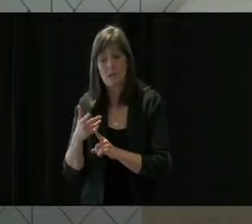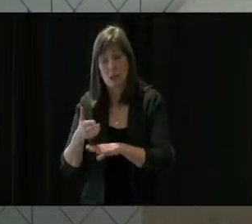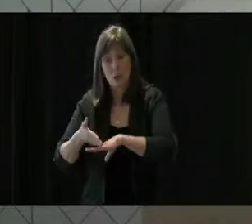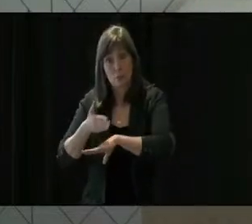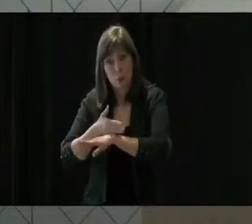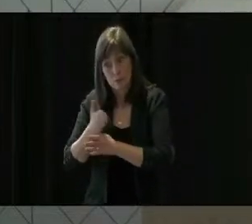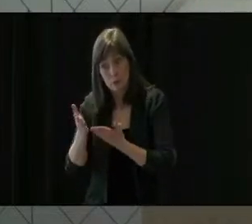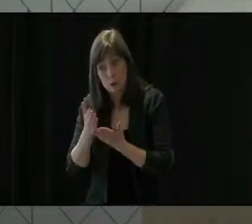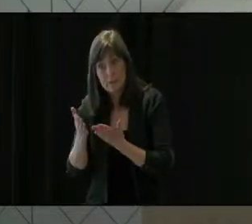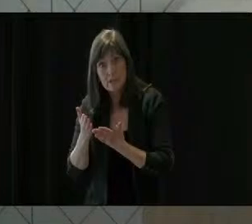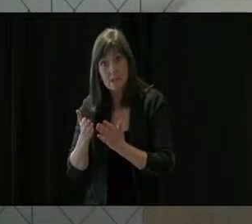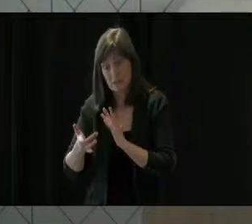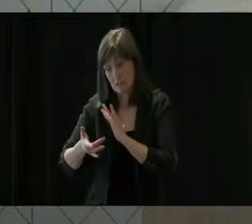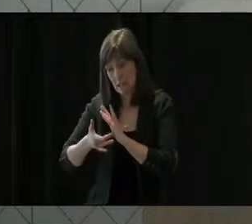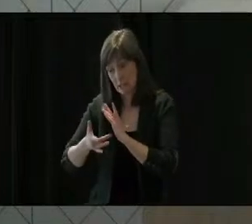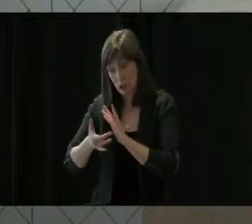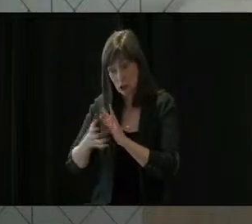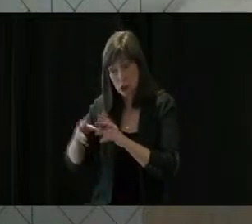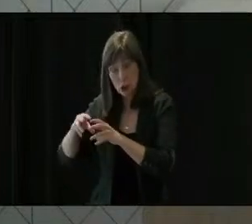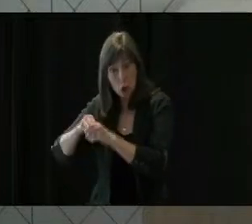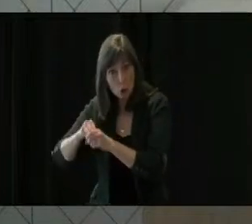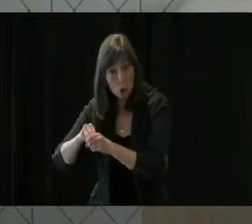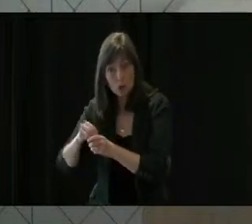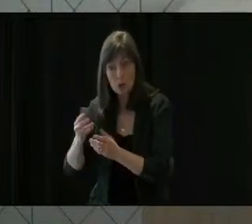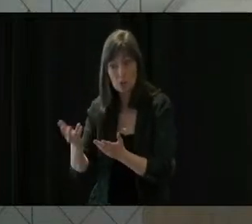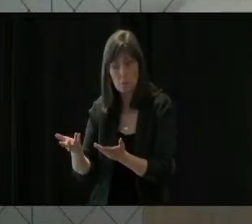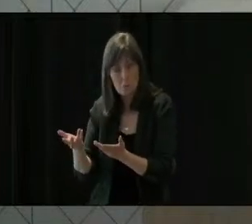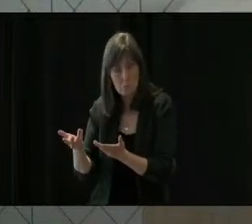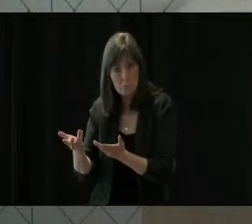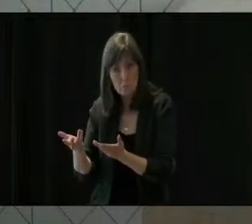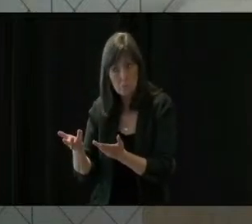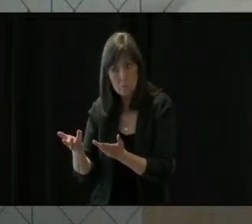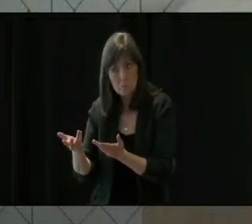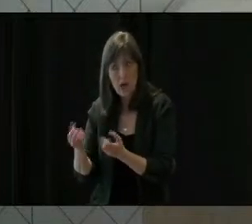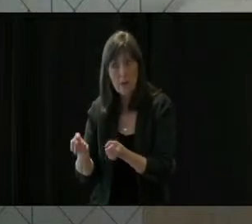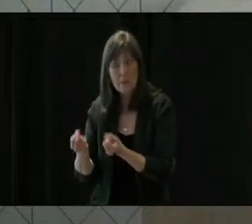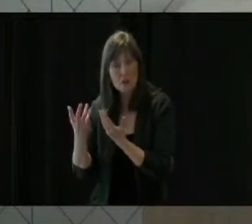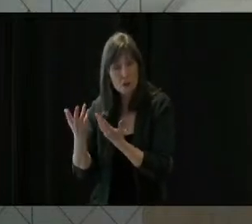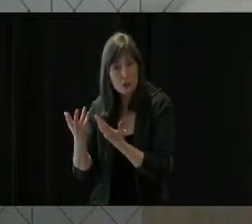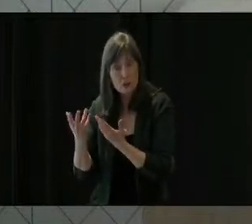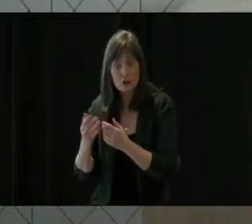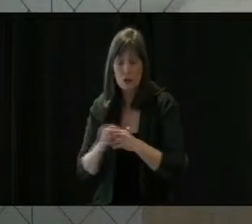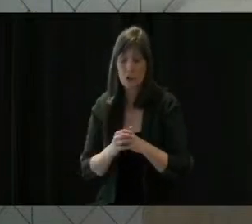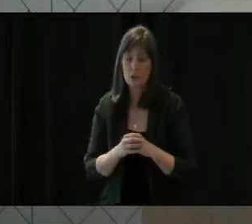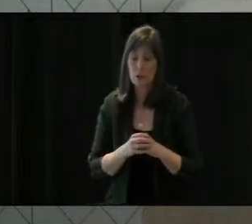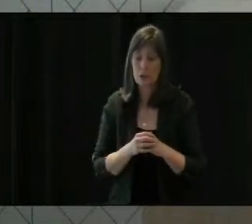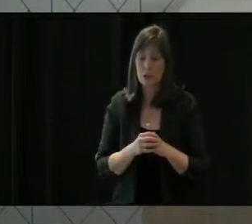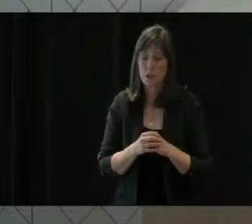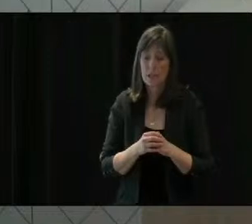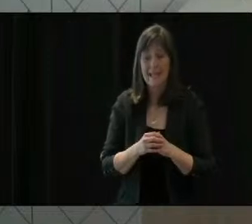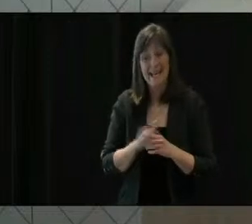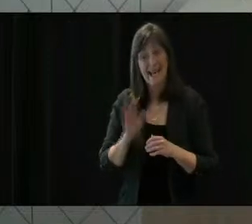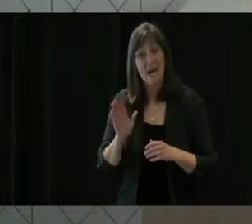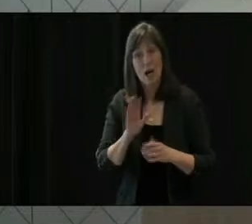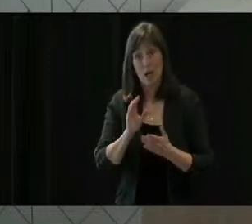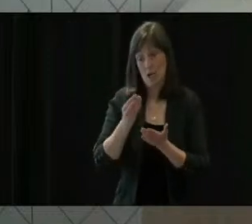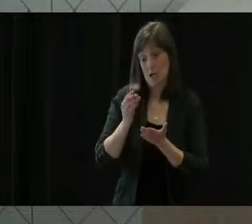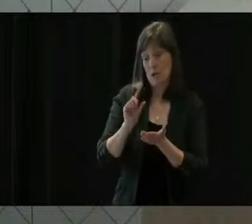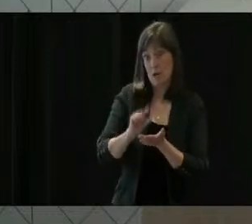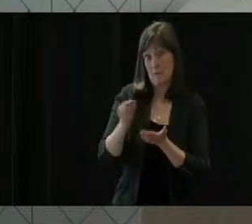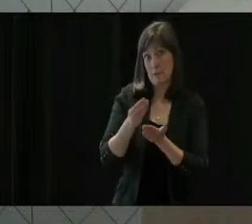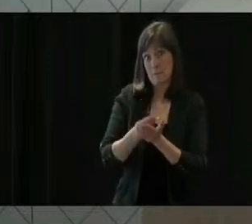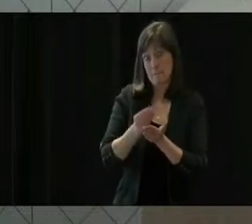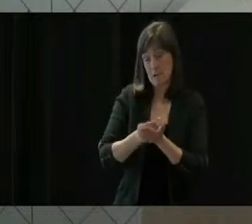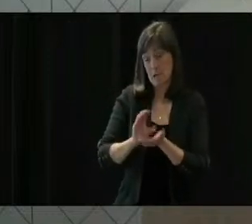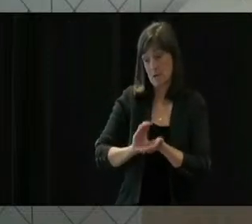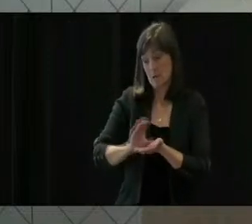services, to apply technologies more. They'd look to see, you know, whether these accountability frameworks everywhere where